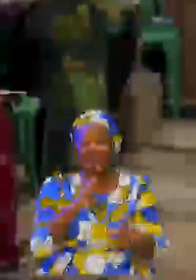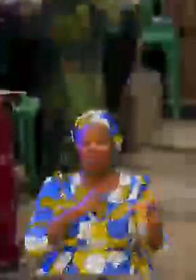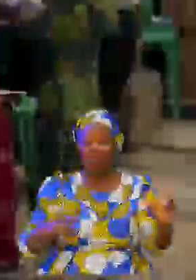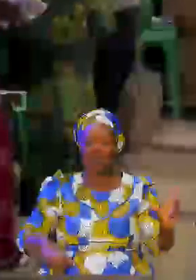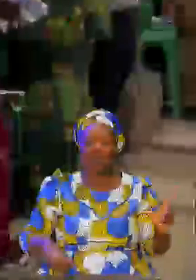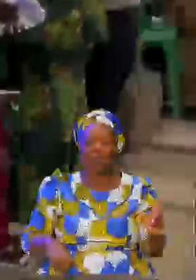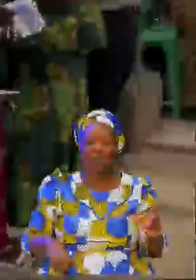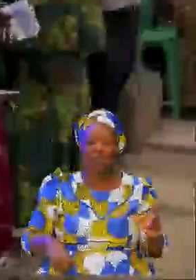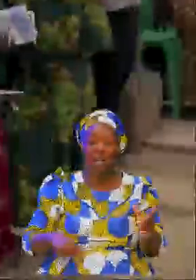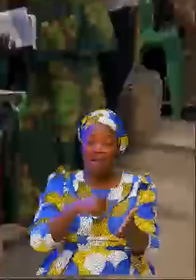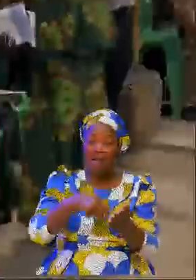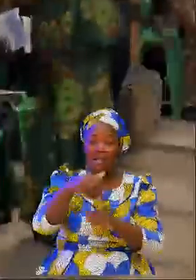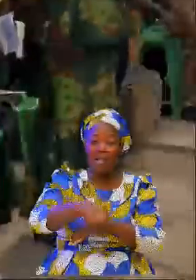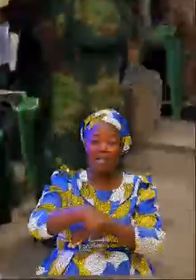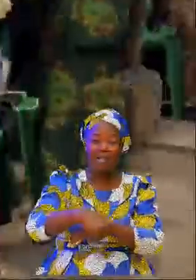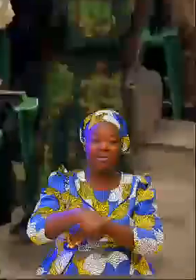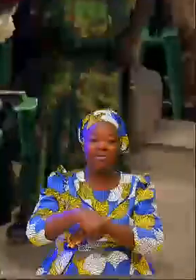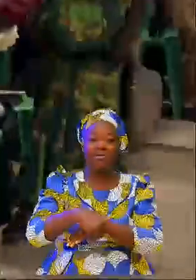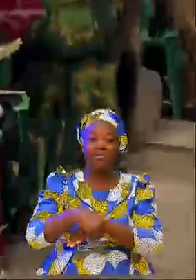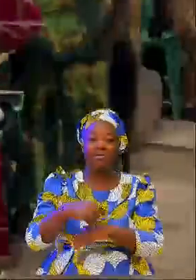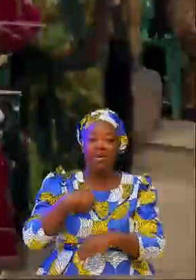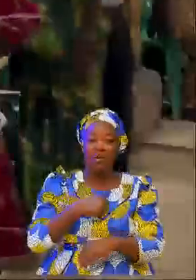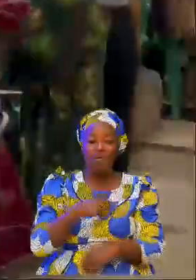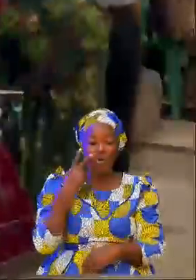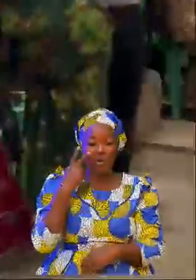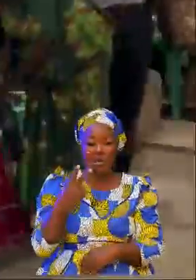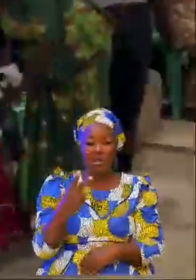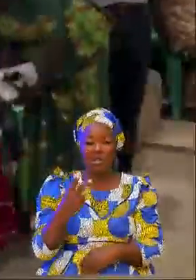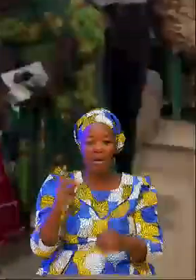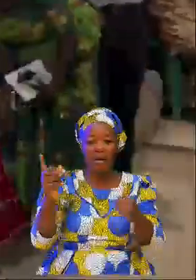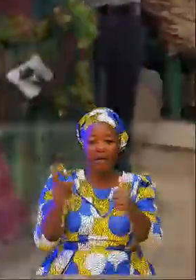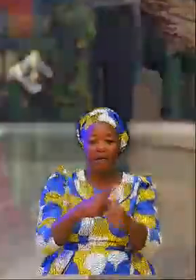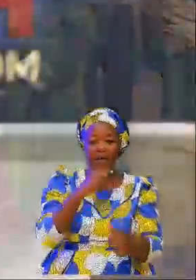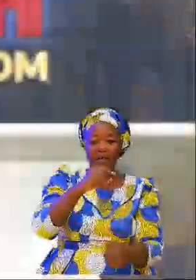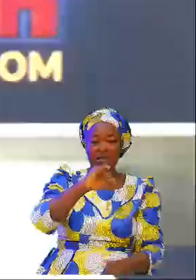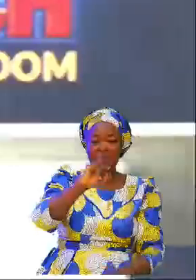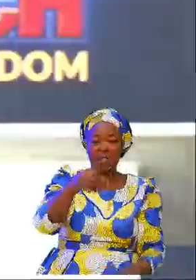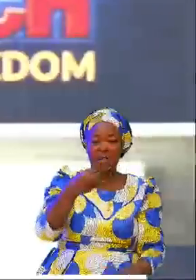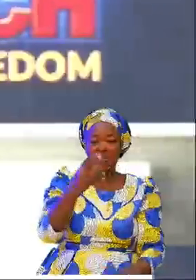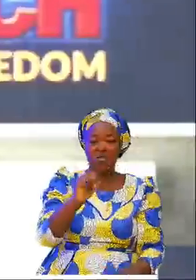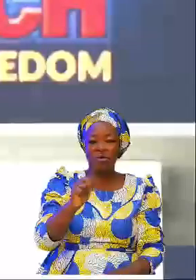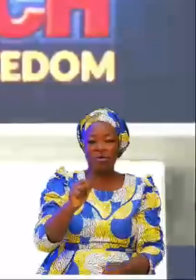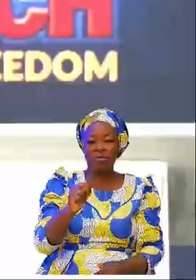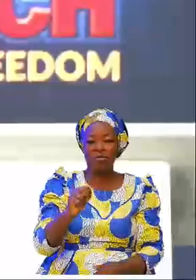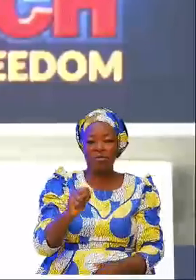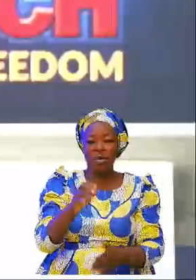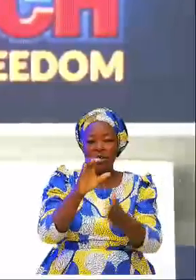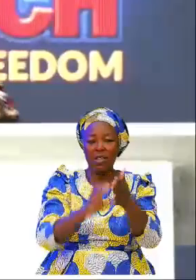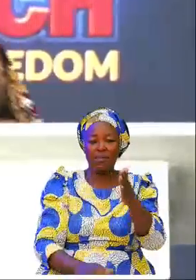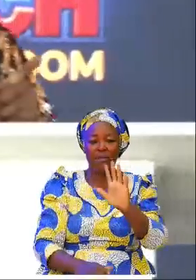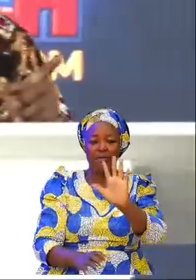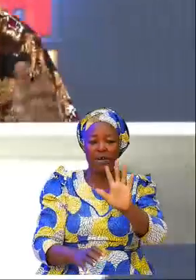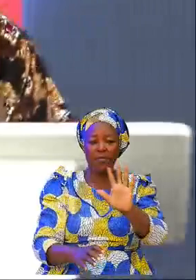God bless you. Sit down in the blessings of the Lord. Tonight, we're looking at